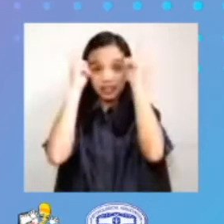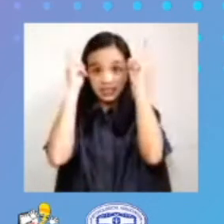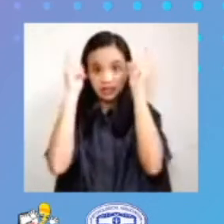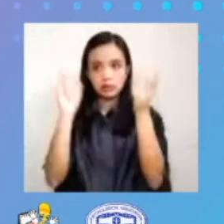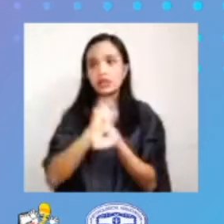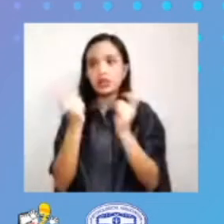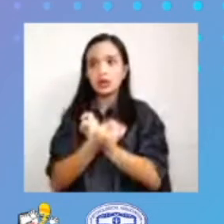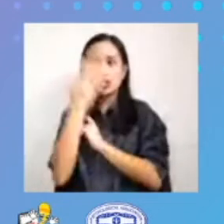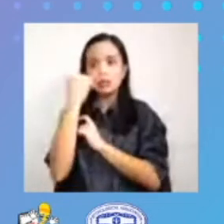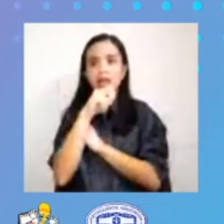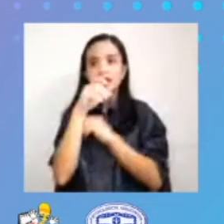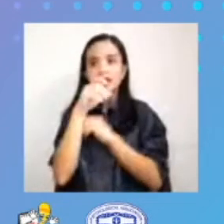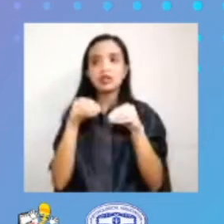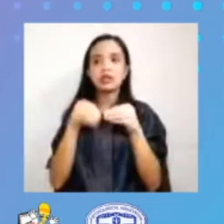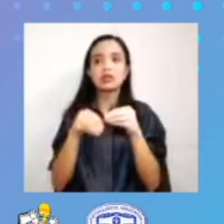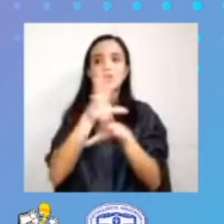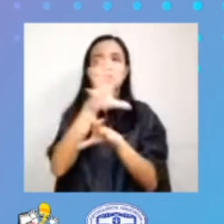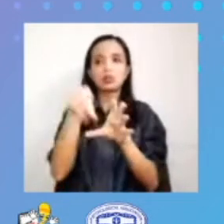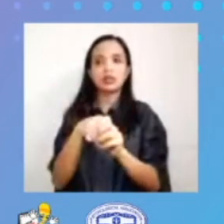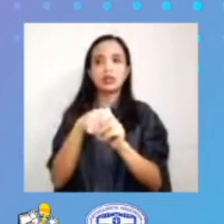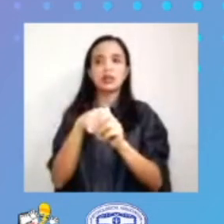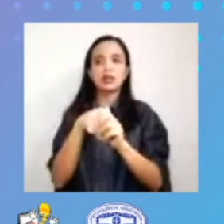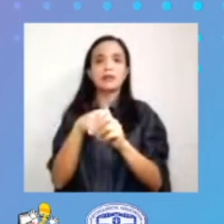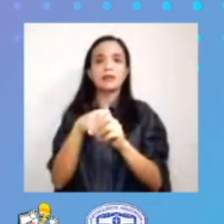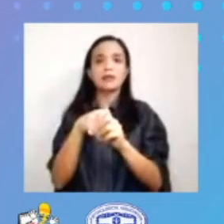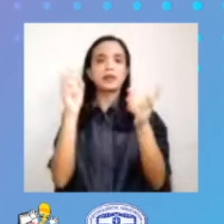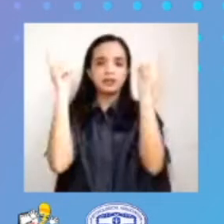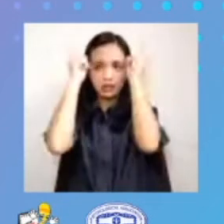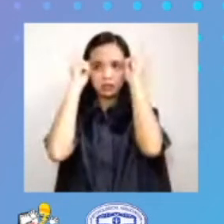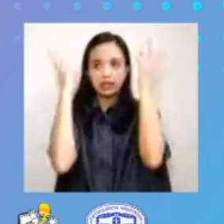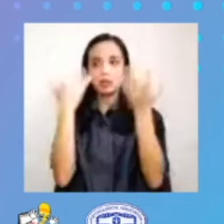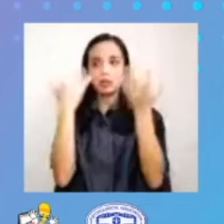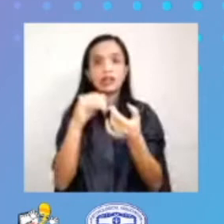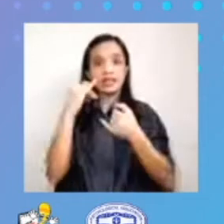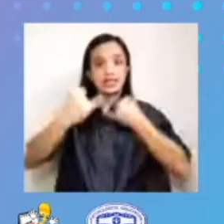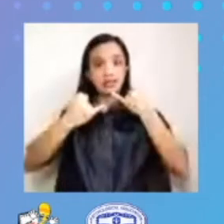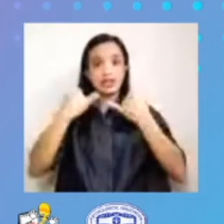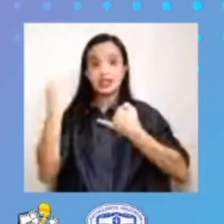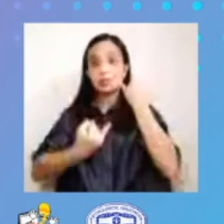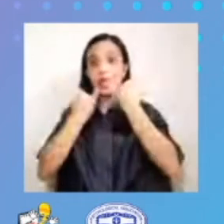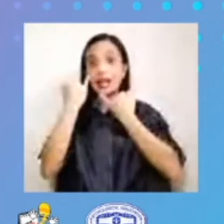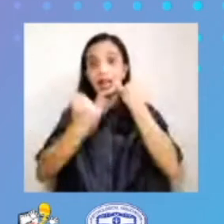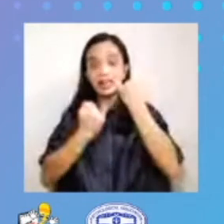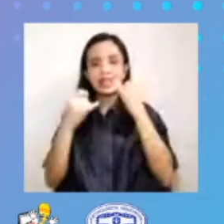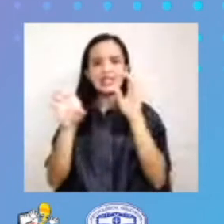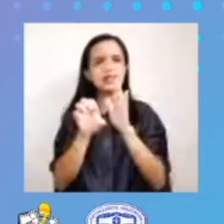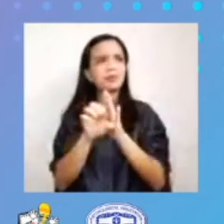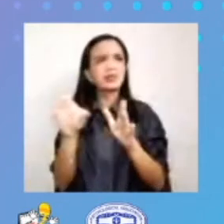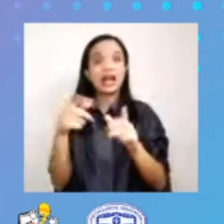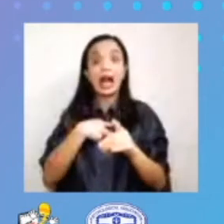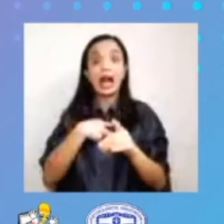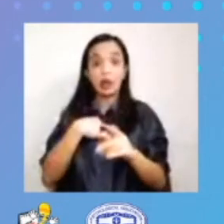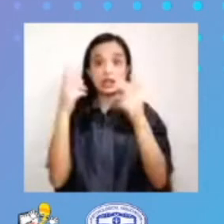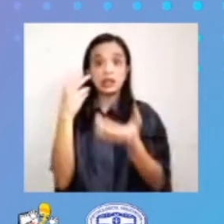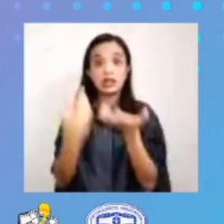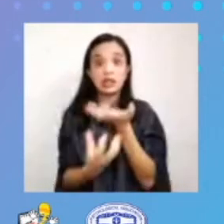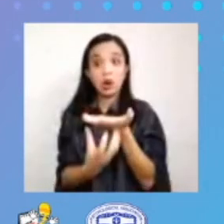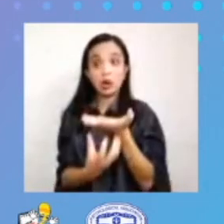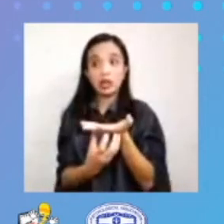with good eating habits, trying to change yung mga kinakain nyo. Look at the food that you have at home and then maybe try